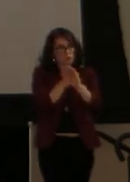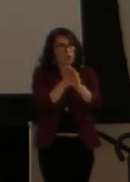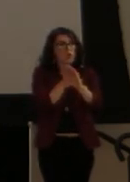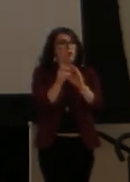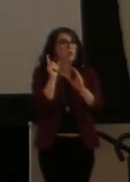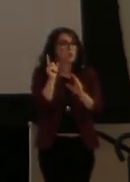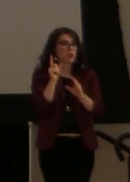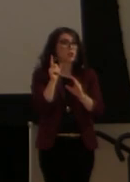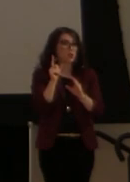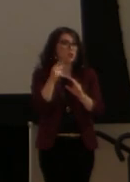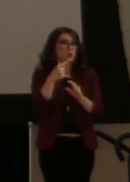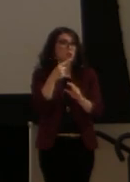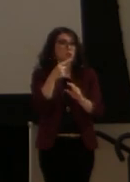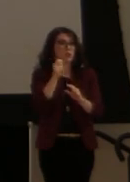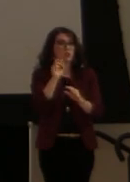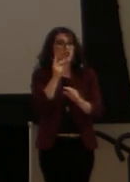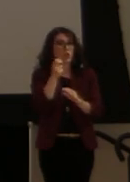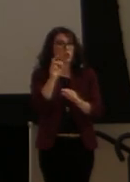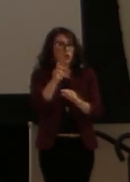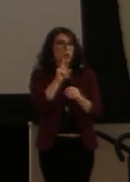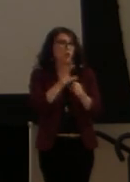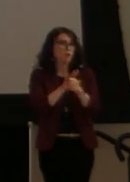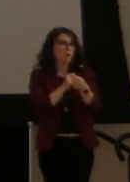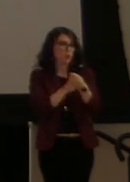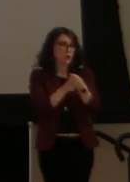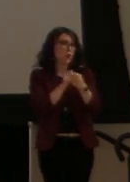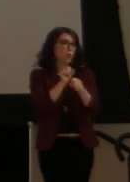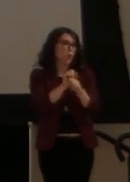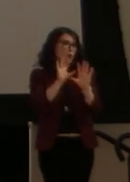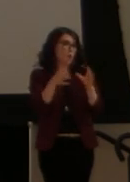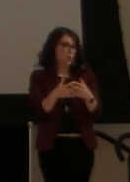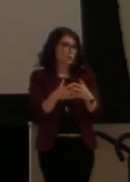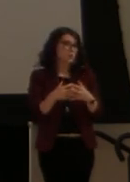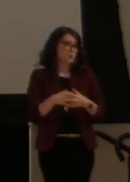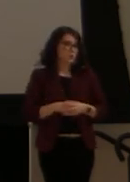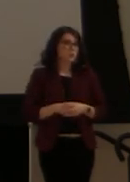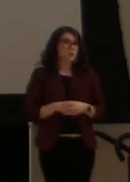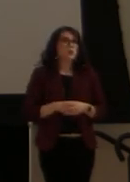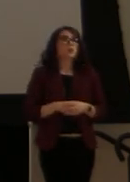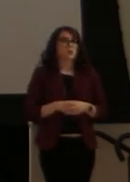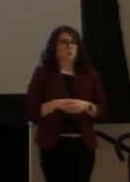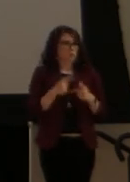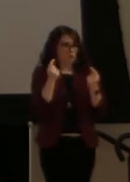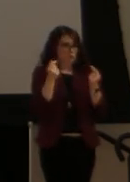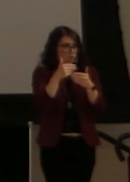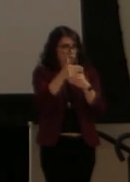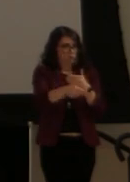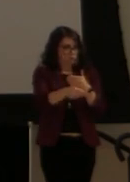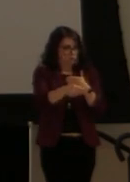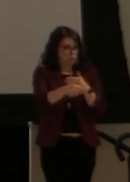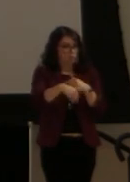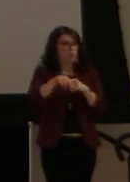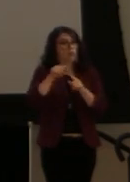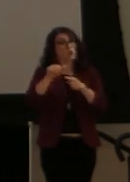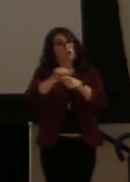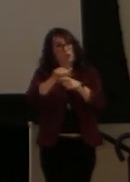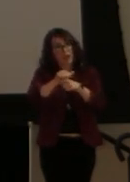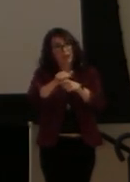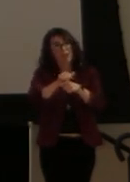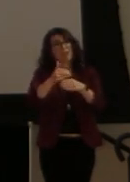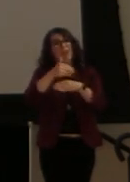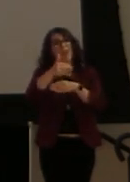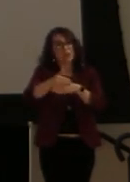the gender-affirming workforce. So where do we take this? We know that training the next generation of